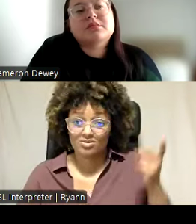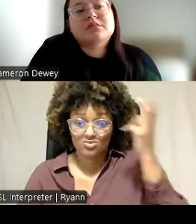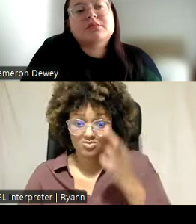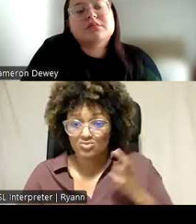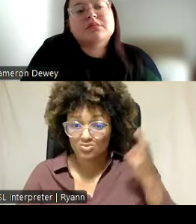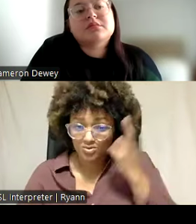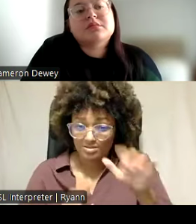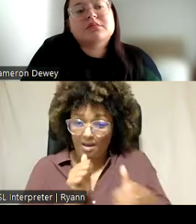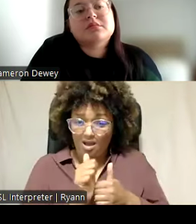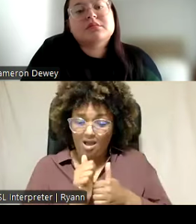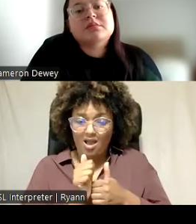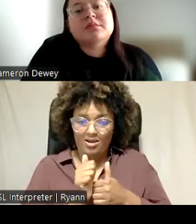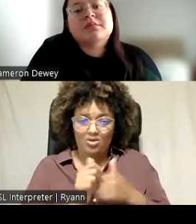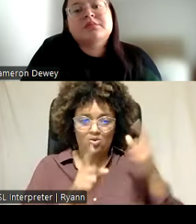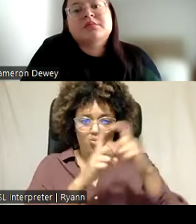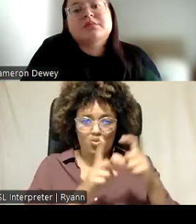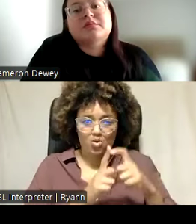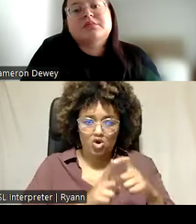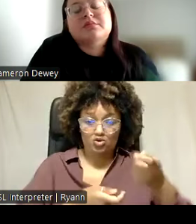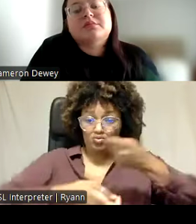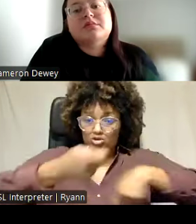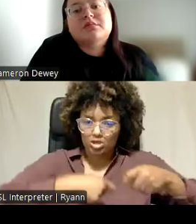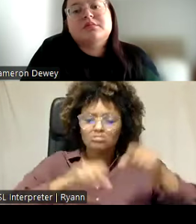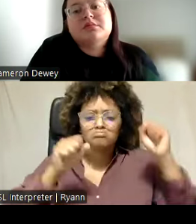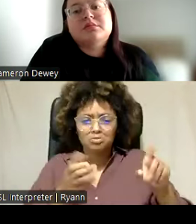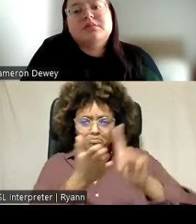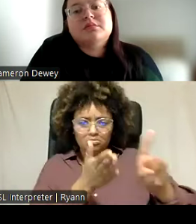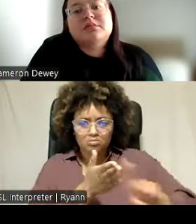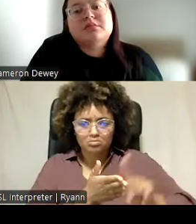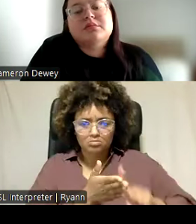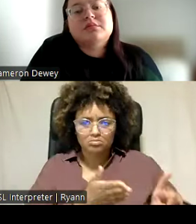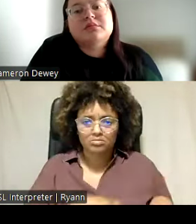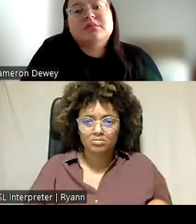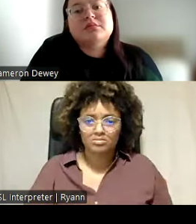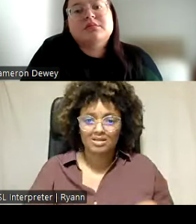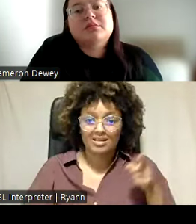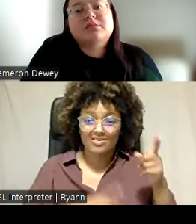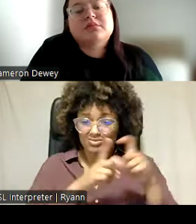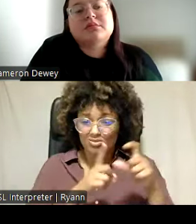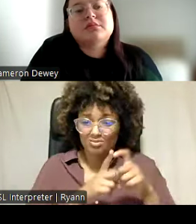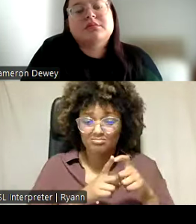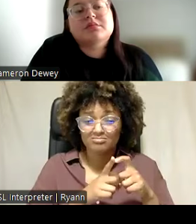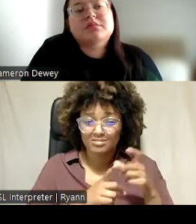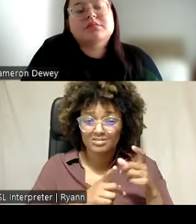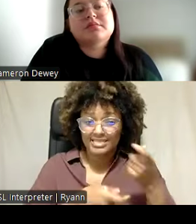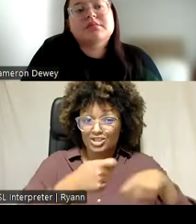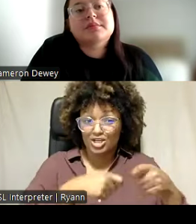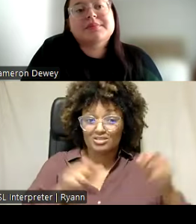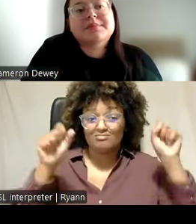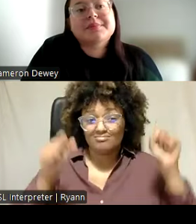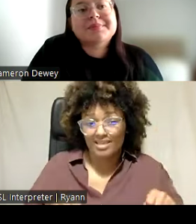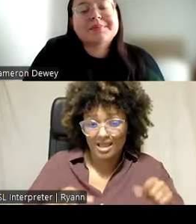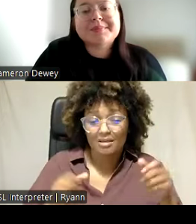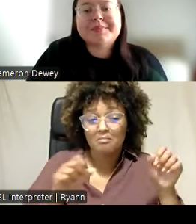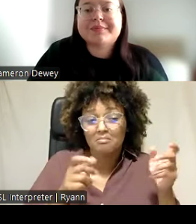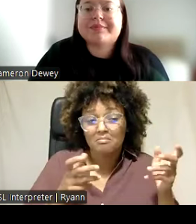and reflexes, it is our belief that this terminology can possibly be damaging and suggest that survivors of